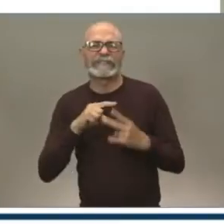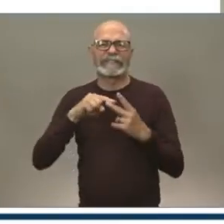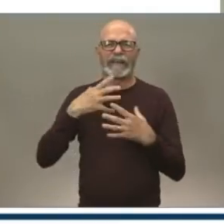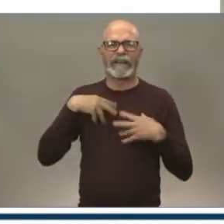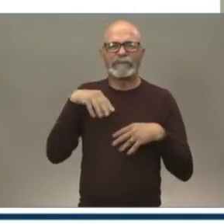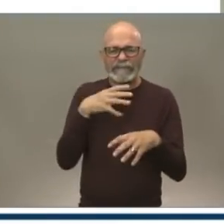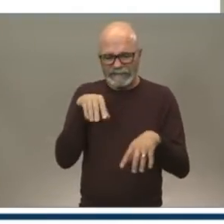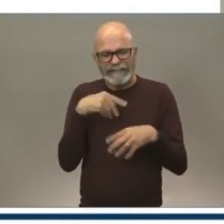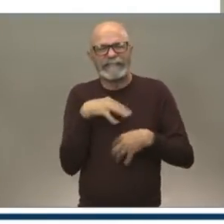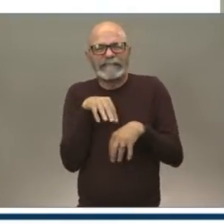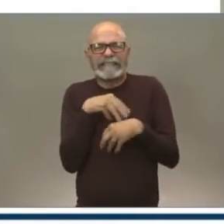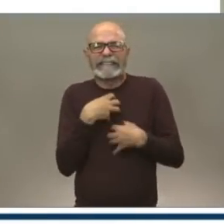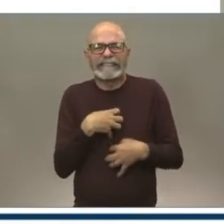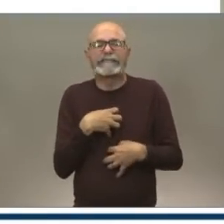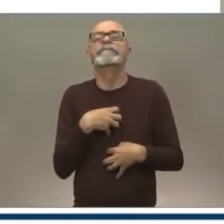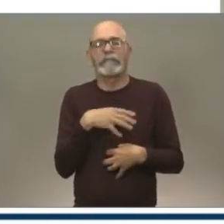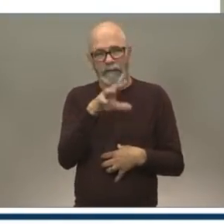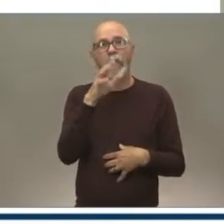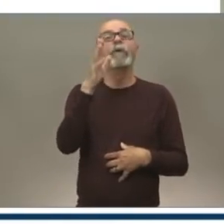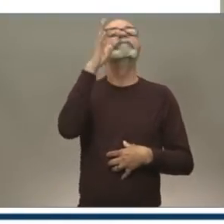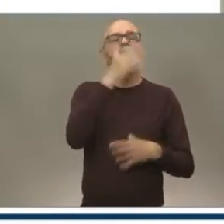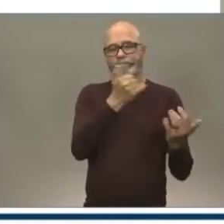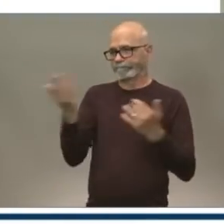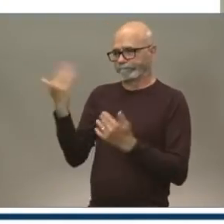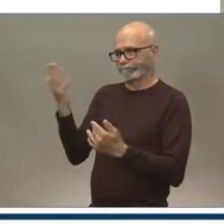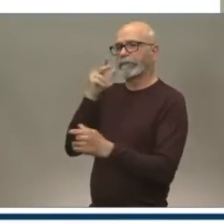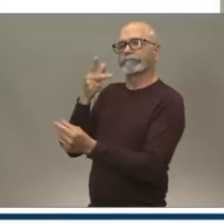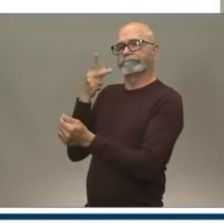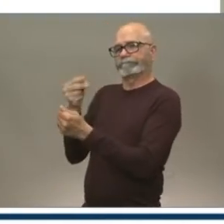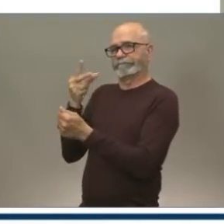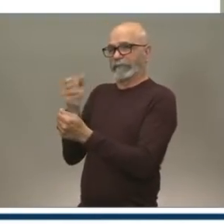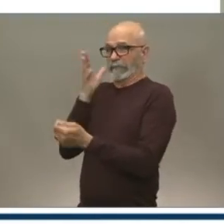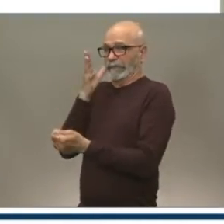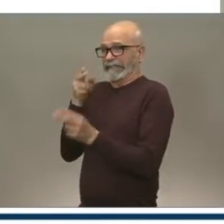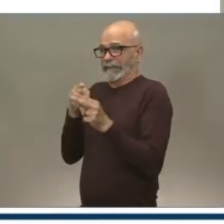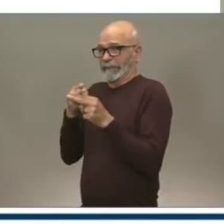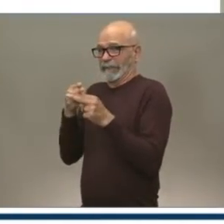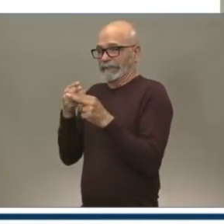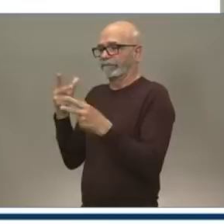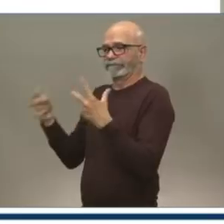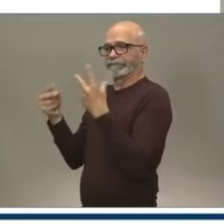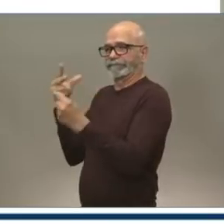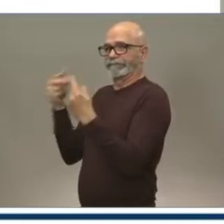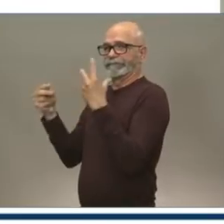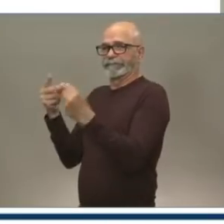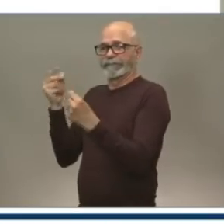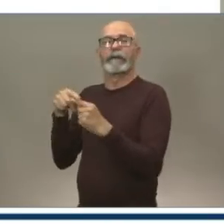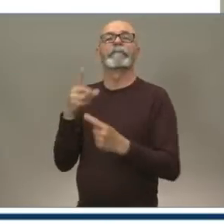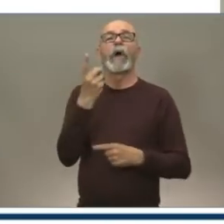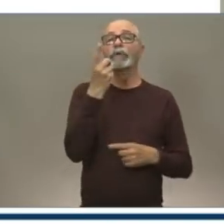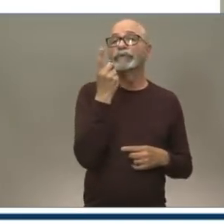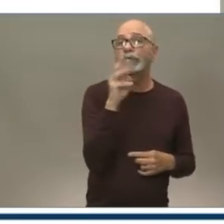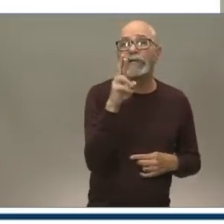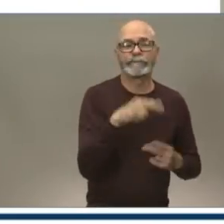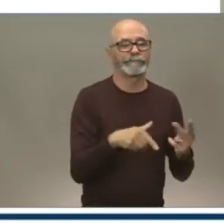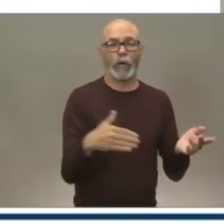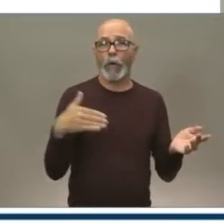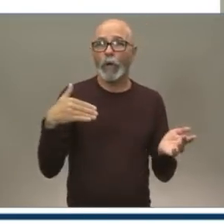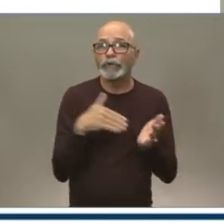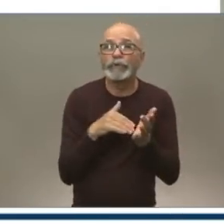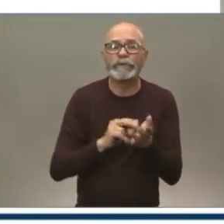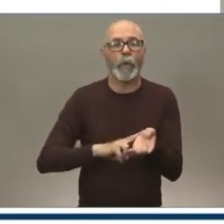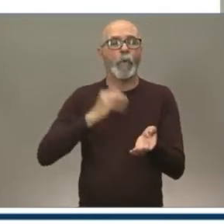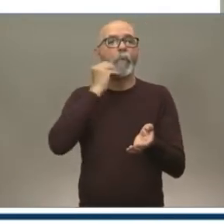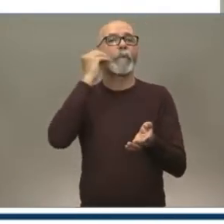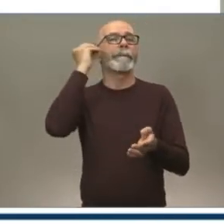have either been vaccinated or are being scheduled to be vaccinated. This includes healthcare workers, licensed long-term care homes, and Nova Scotians over